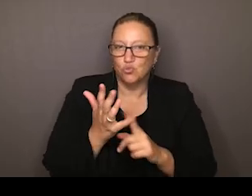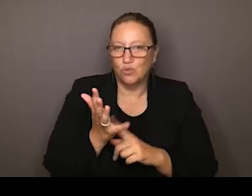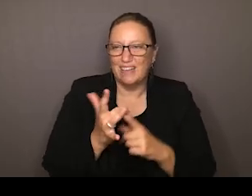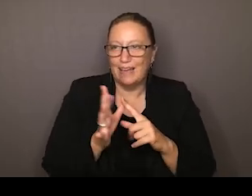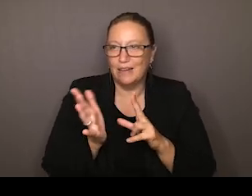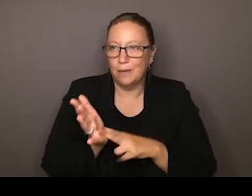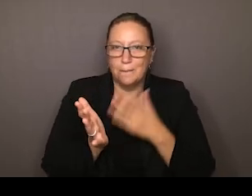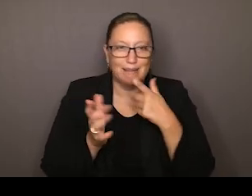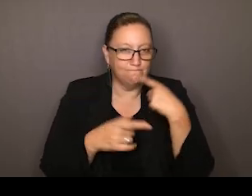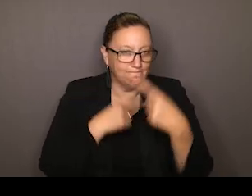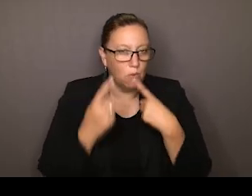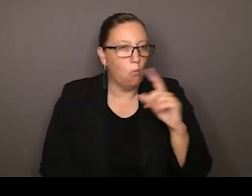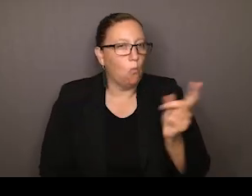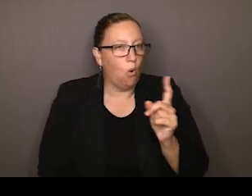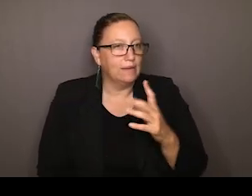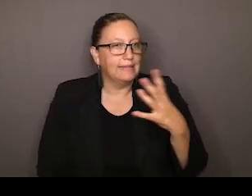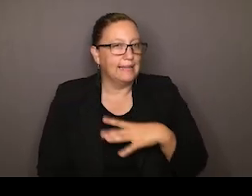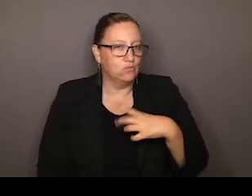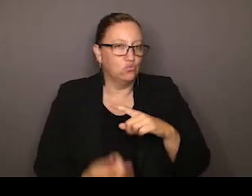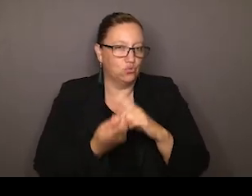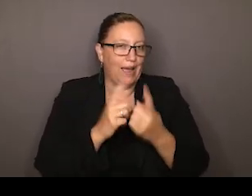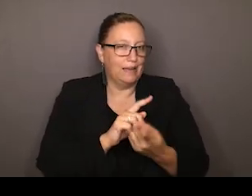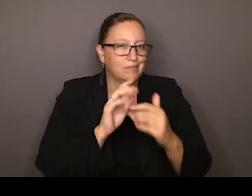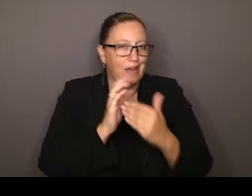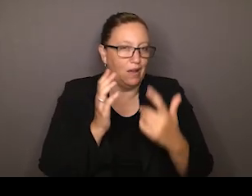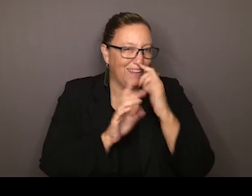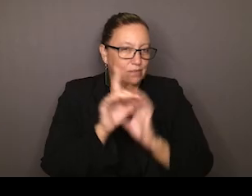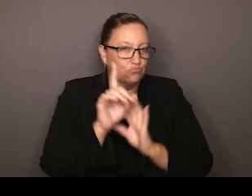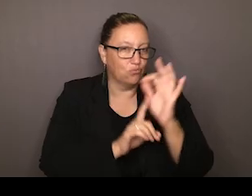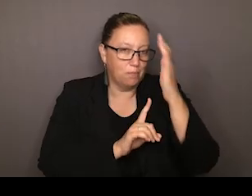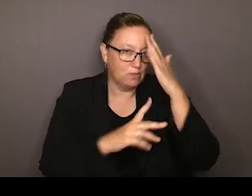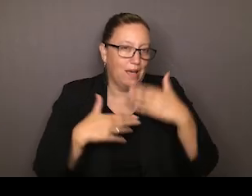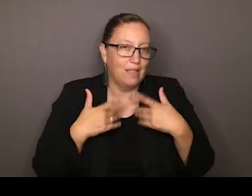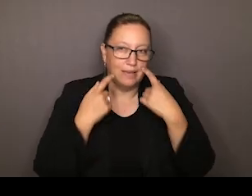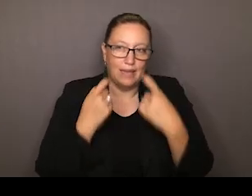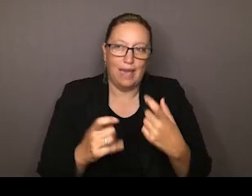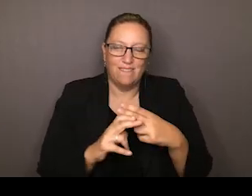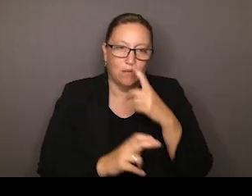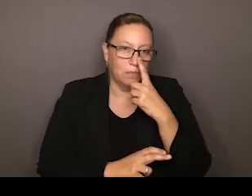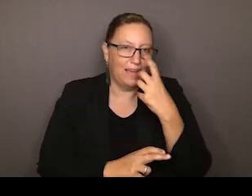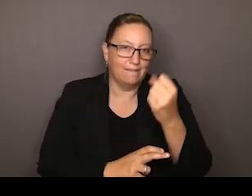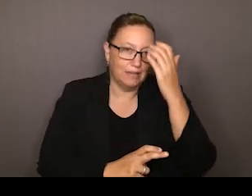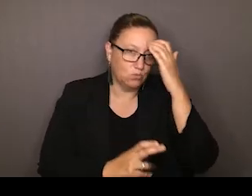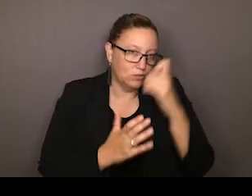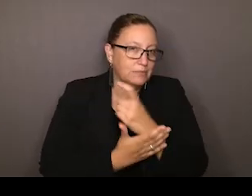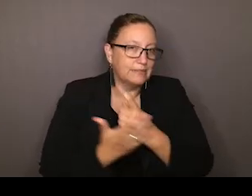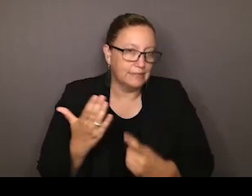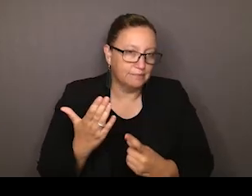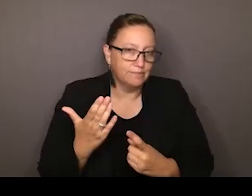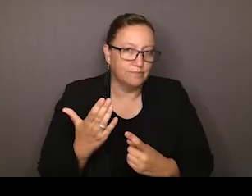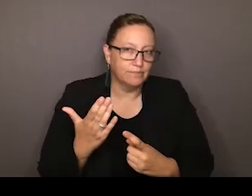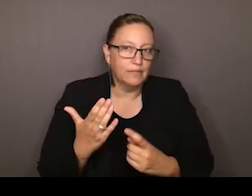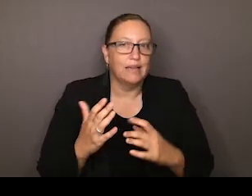Julian, will you please do the honors of saying what needs to change to improve mental health care for people with